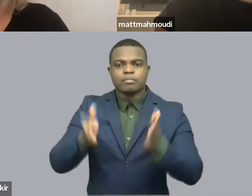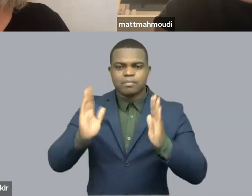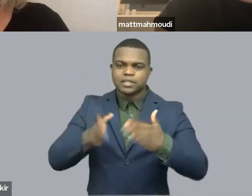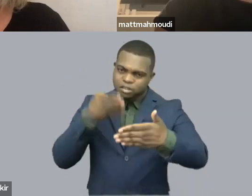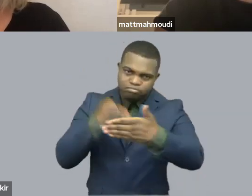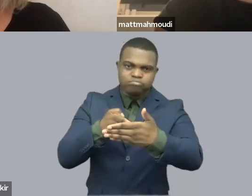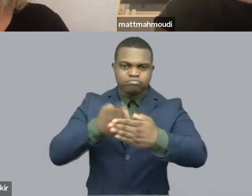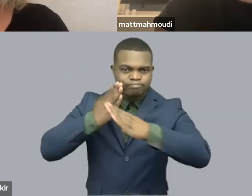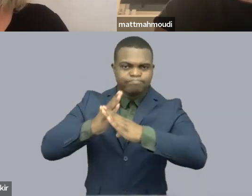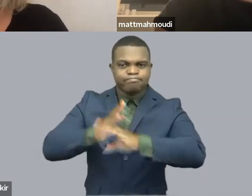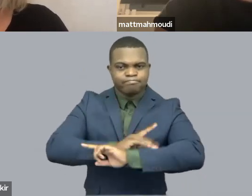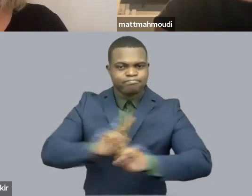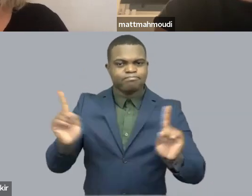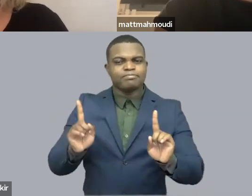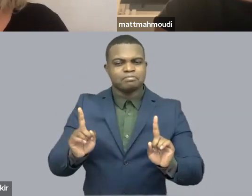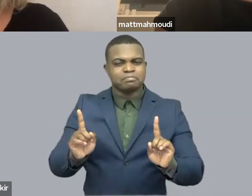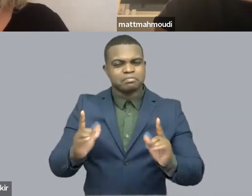for what a ban could look like.